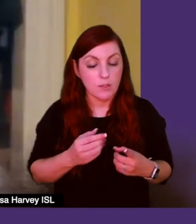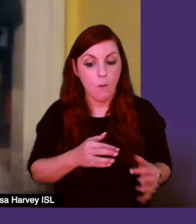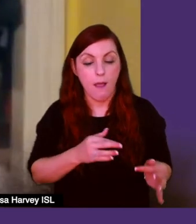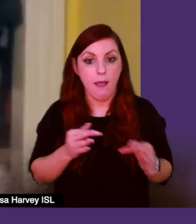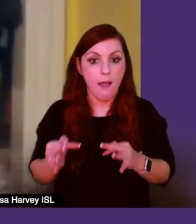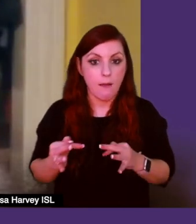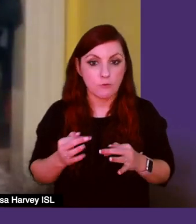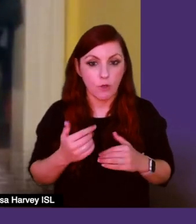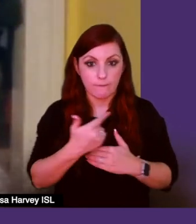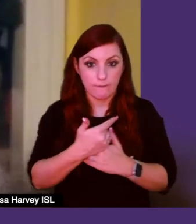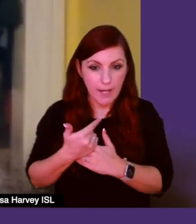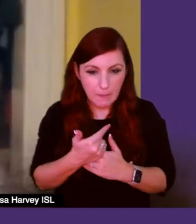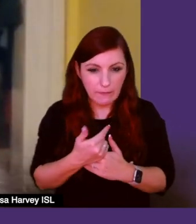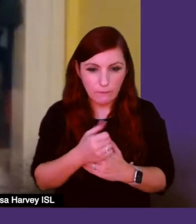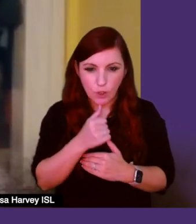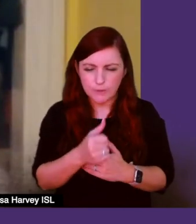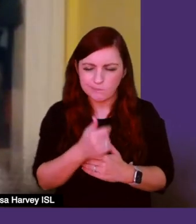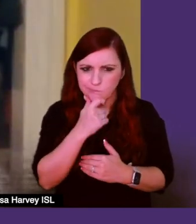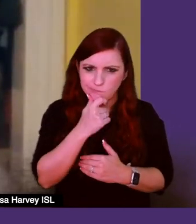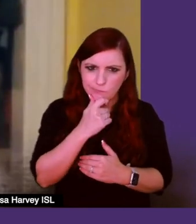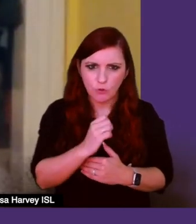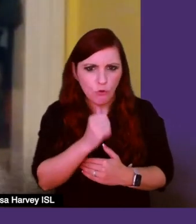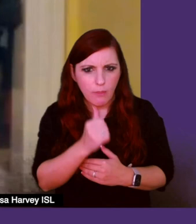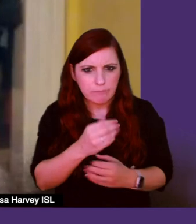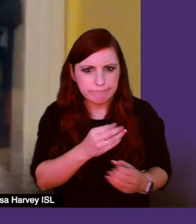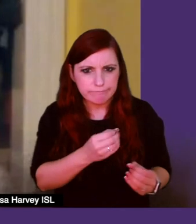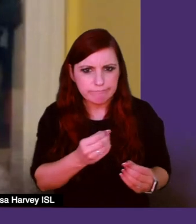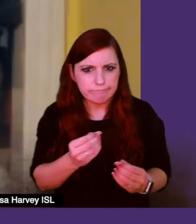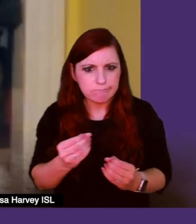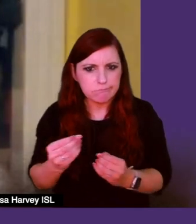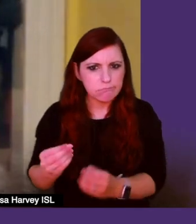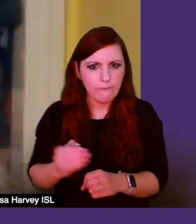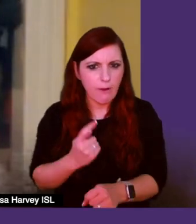after filming, everything went silent for ages.